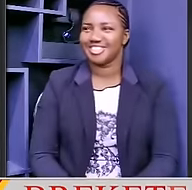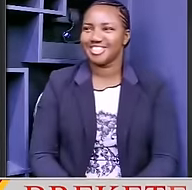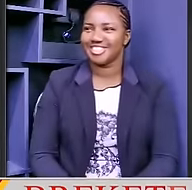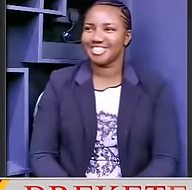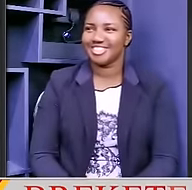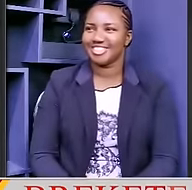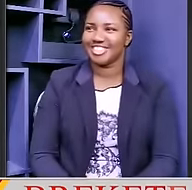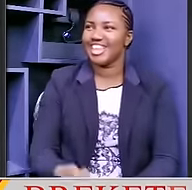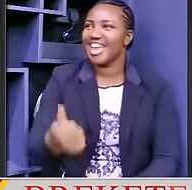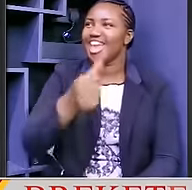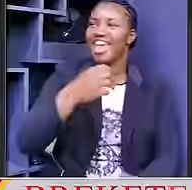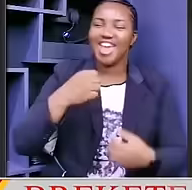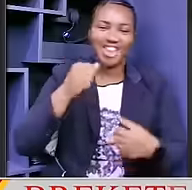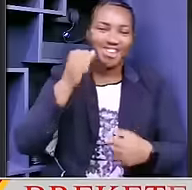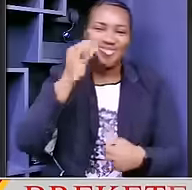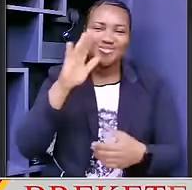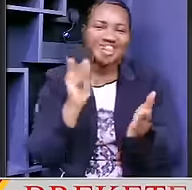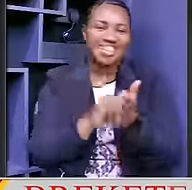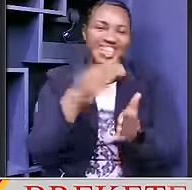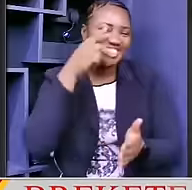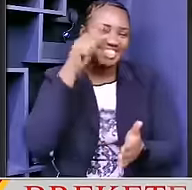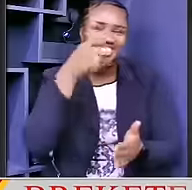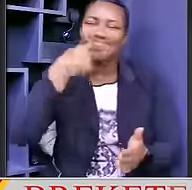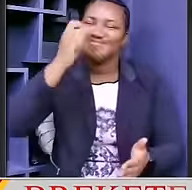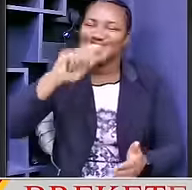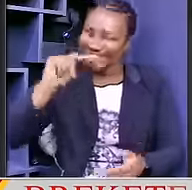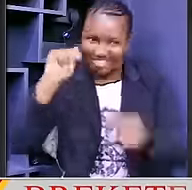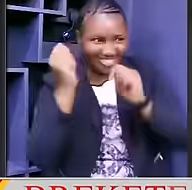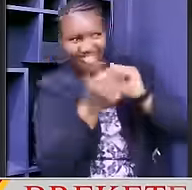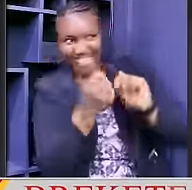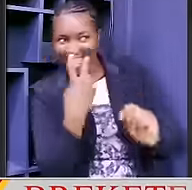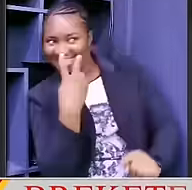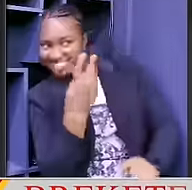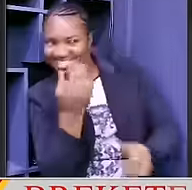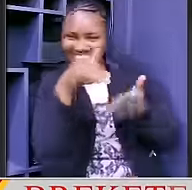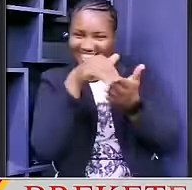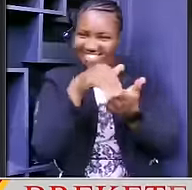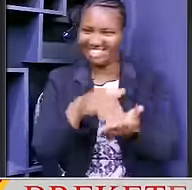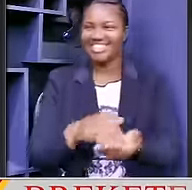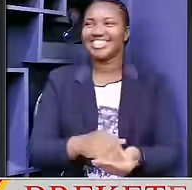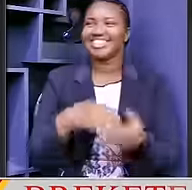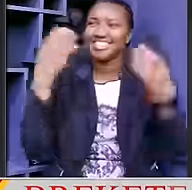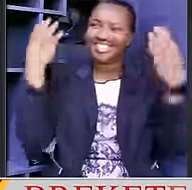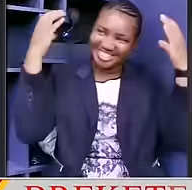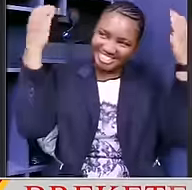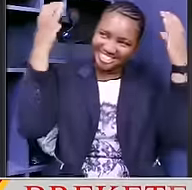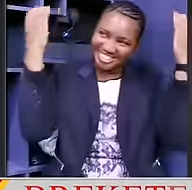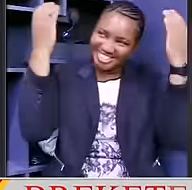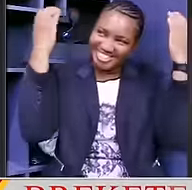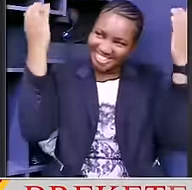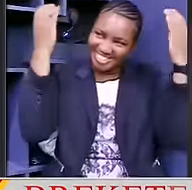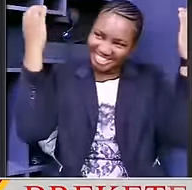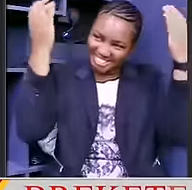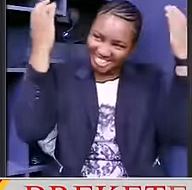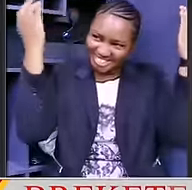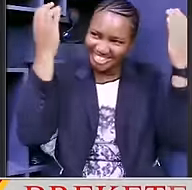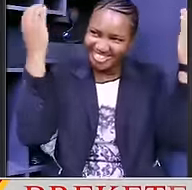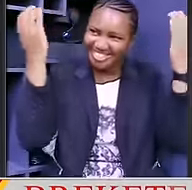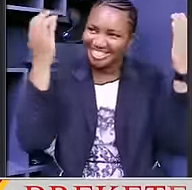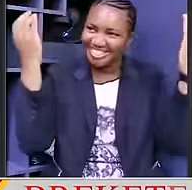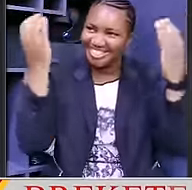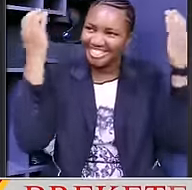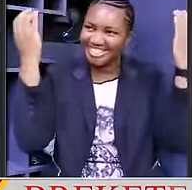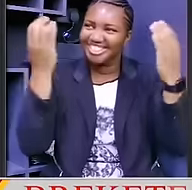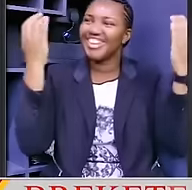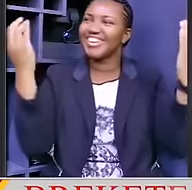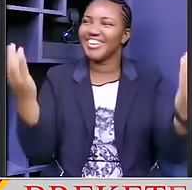Any woman they see you must turn first. Look the leg. Don't do. Where could they go before you go put this on?